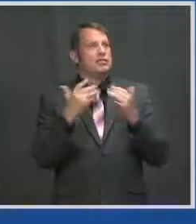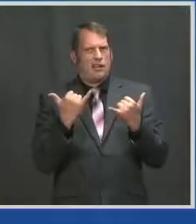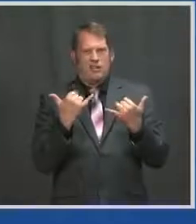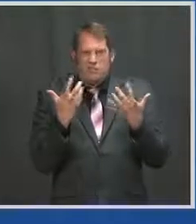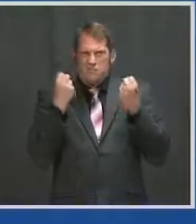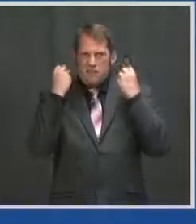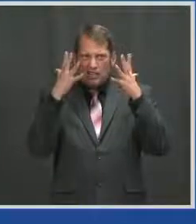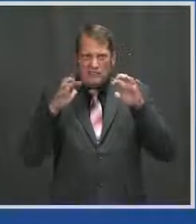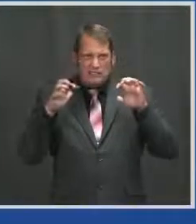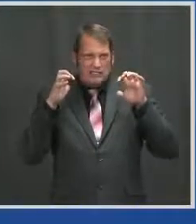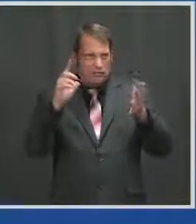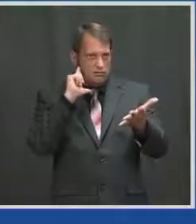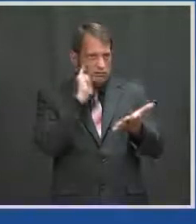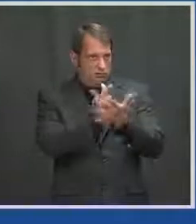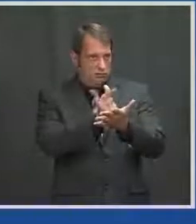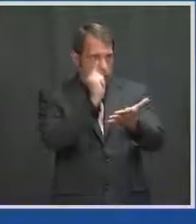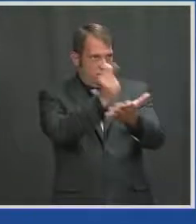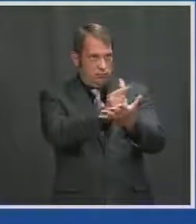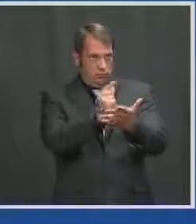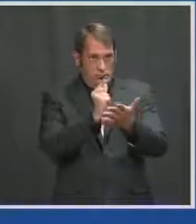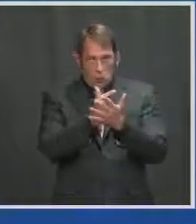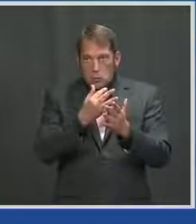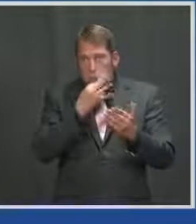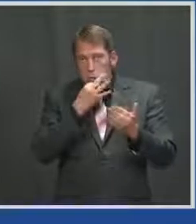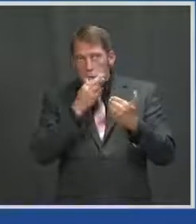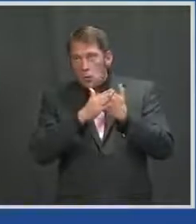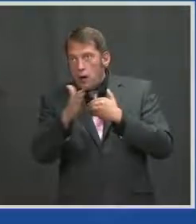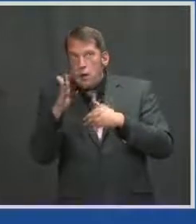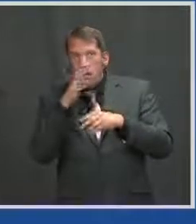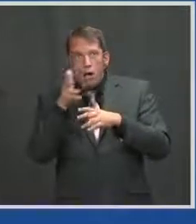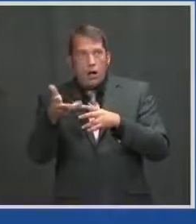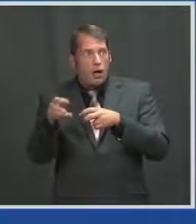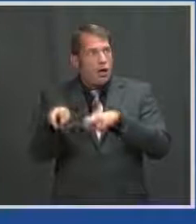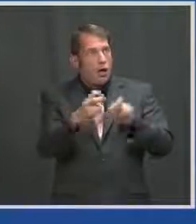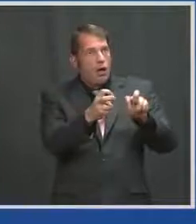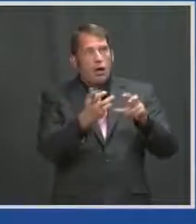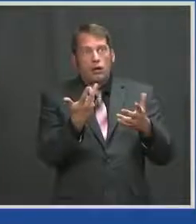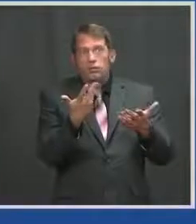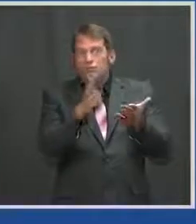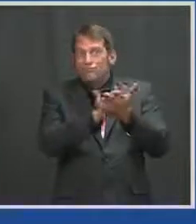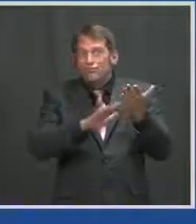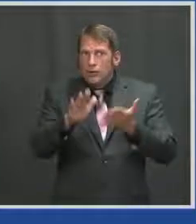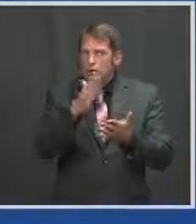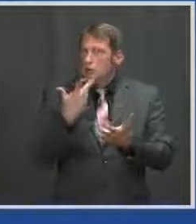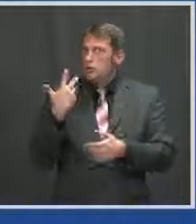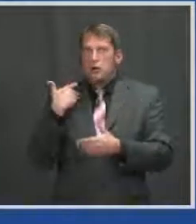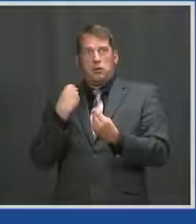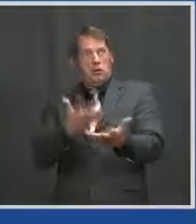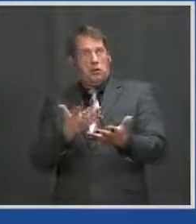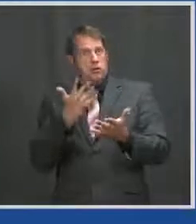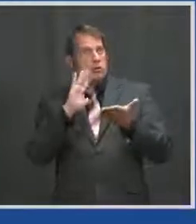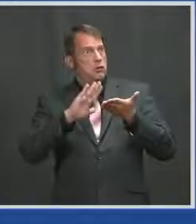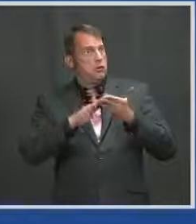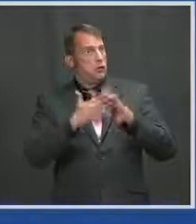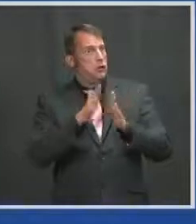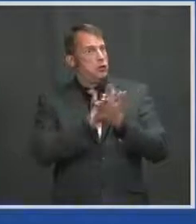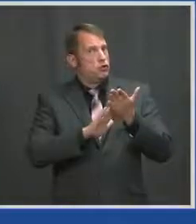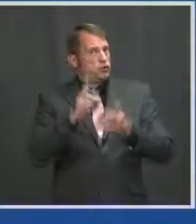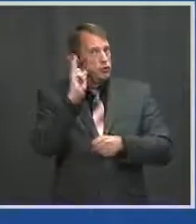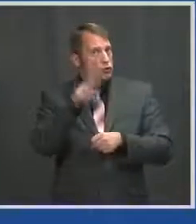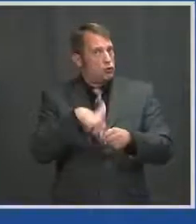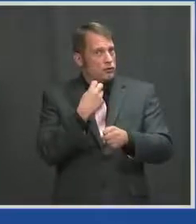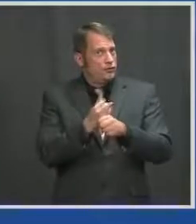college? Doesn't that increase our capacity significantly? This month's job numbers show we're on the right